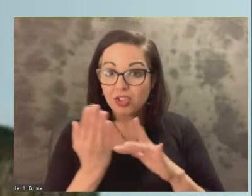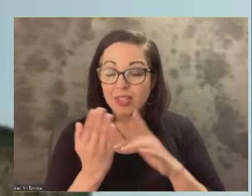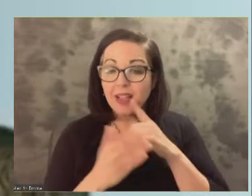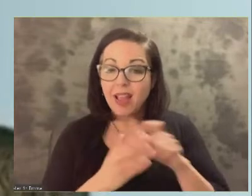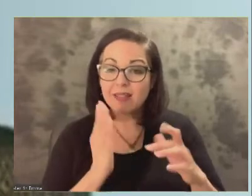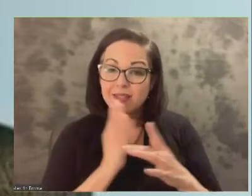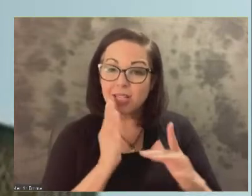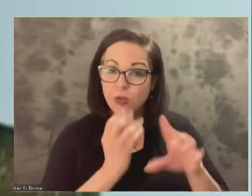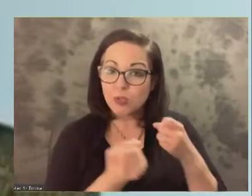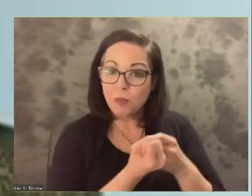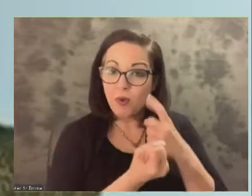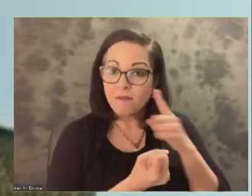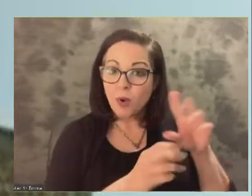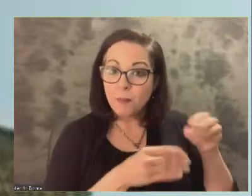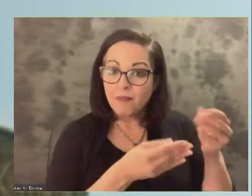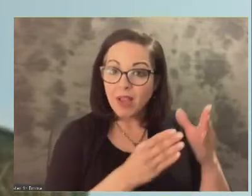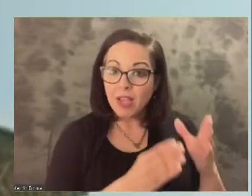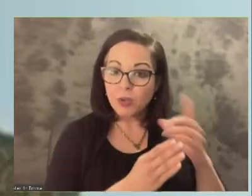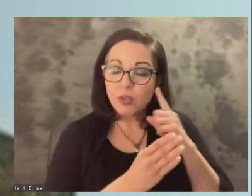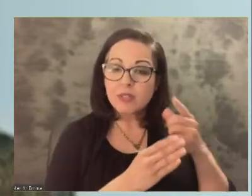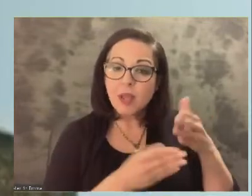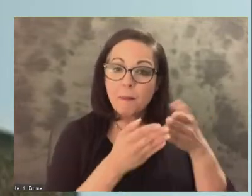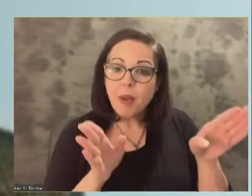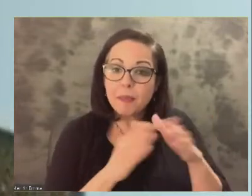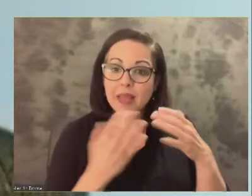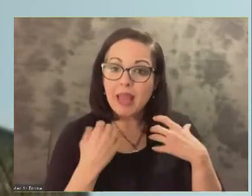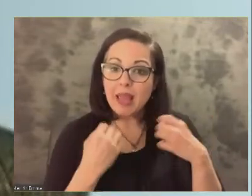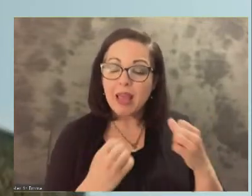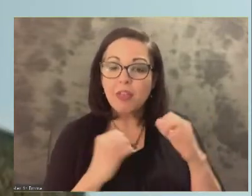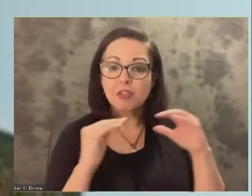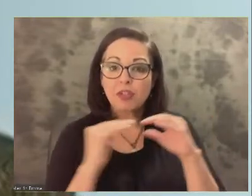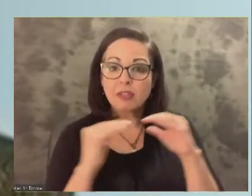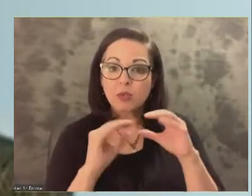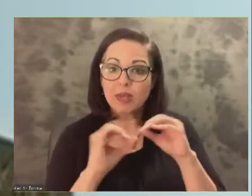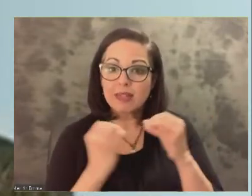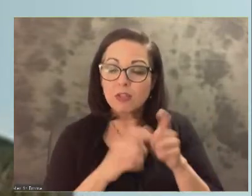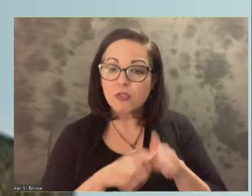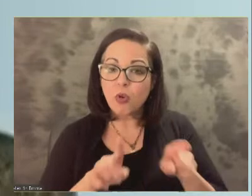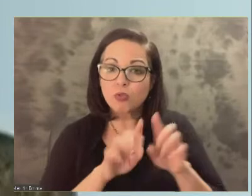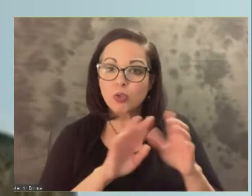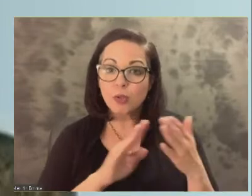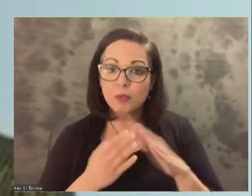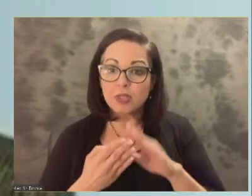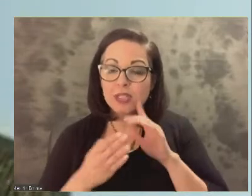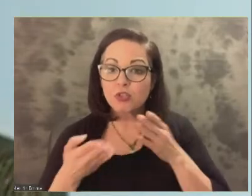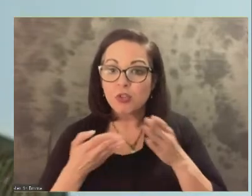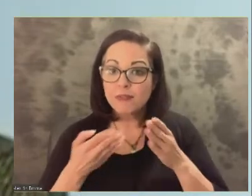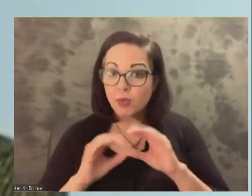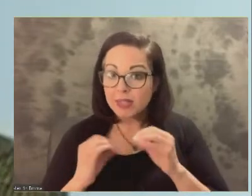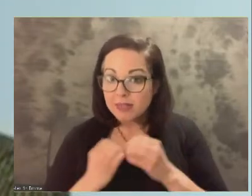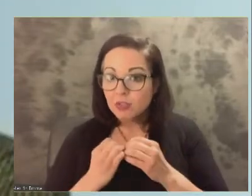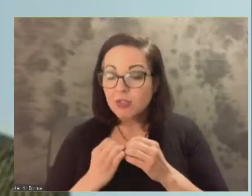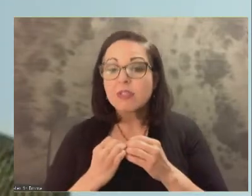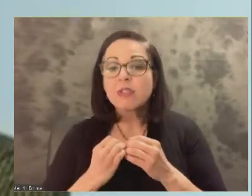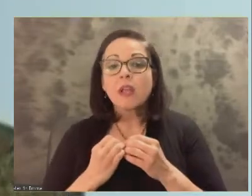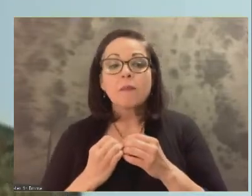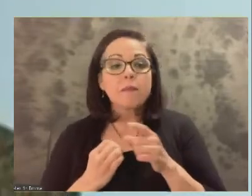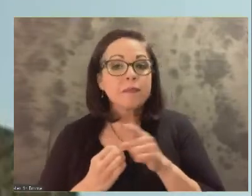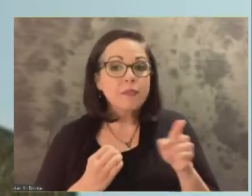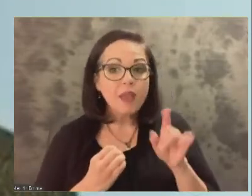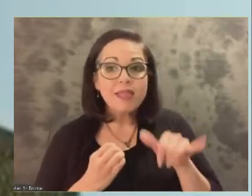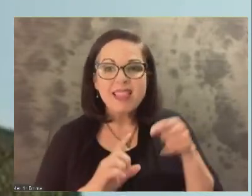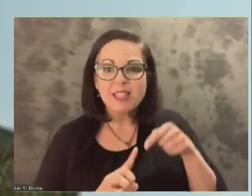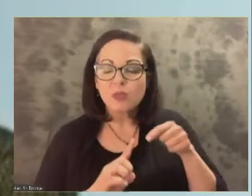technical support for providers, public health agencies, justice organizations, and community service organizations. This